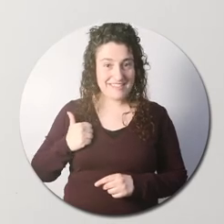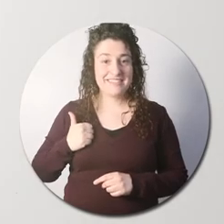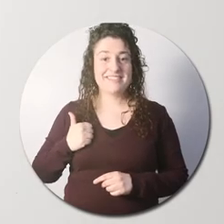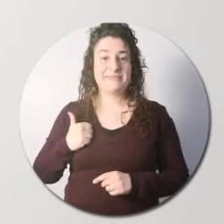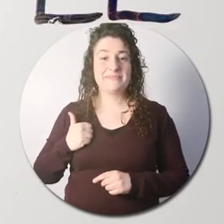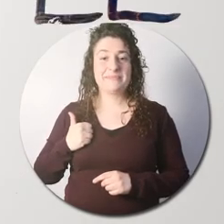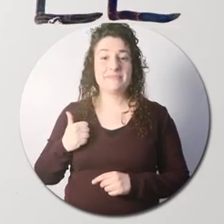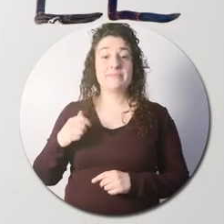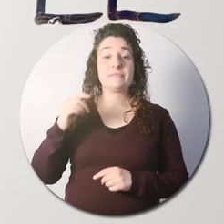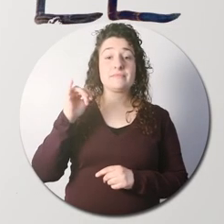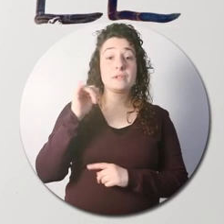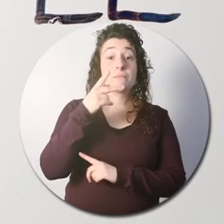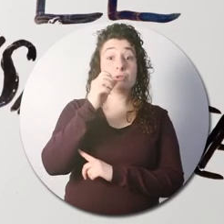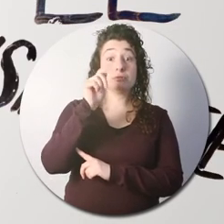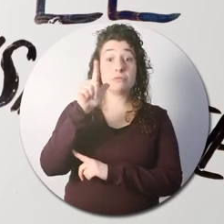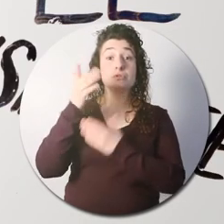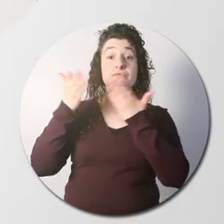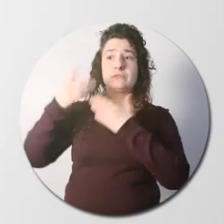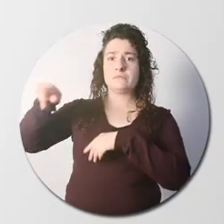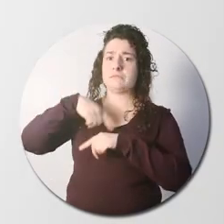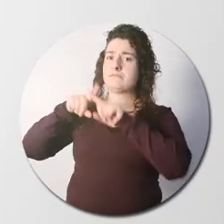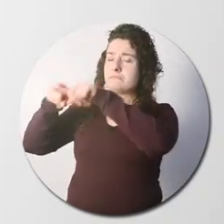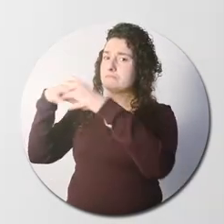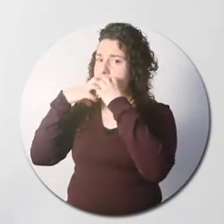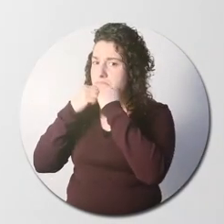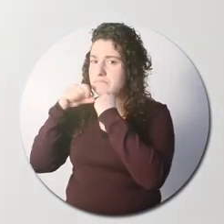of the highest bank fees in the world. Isn't it time we had a